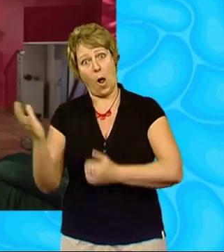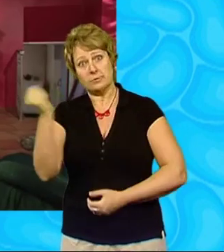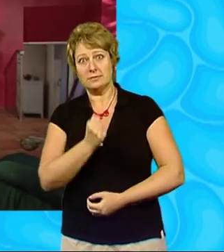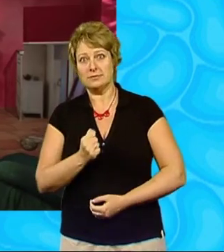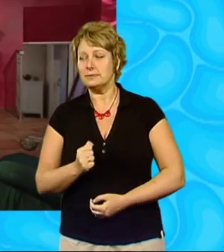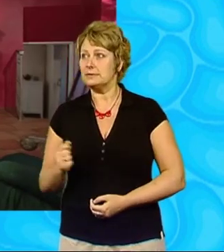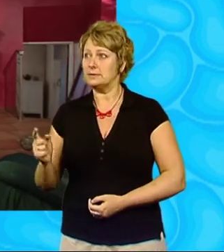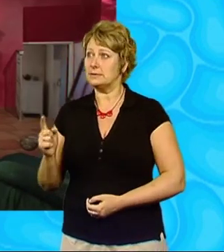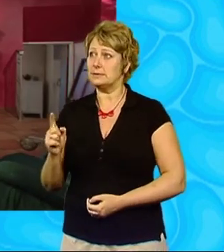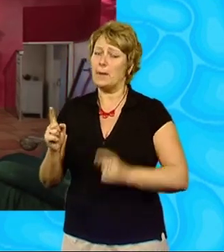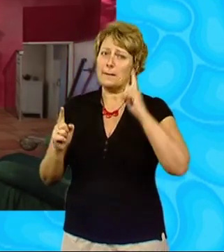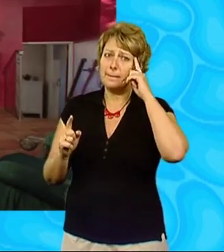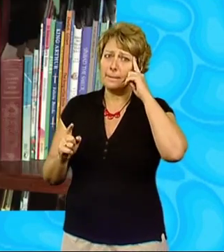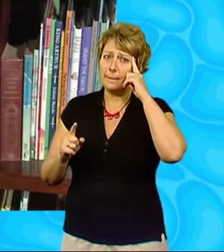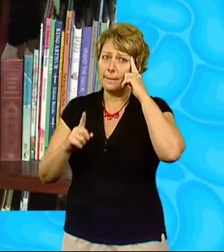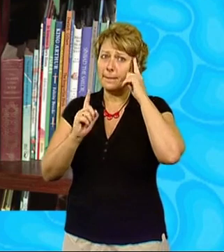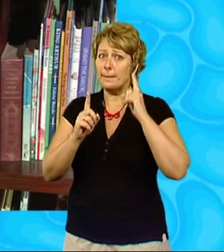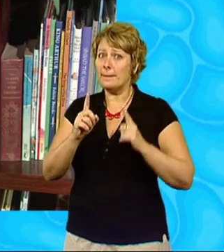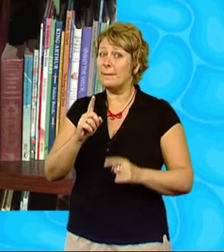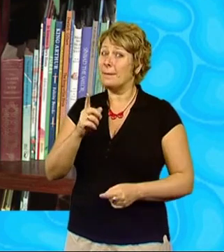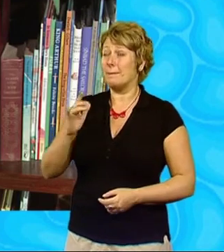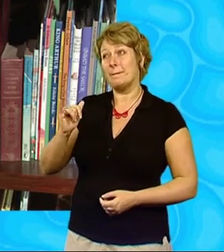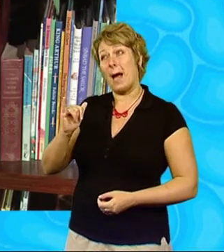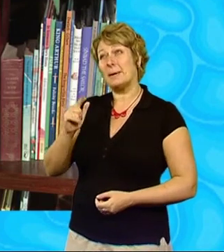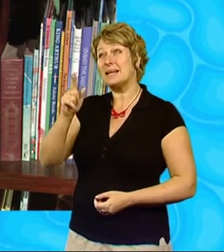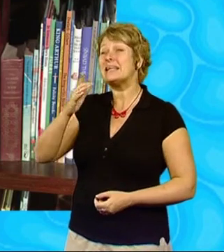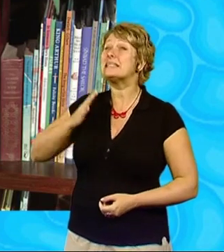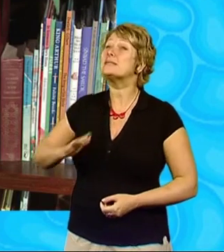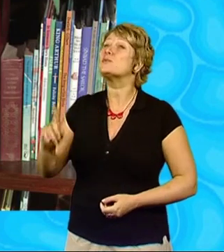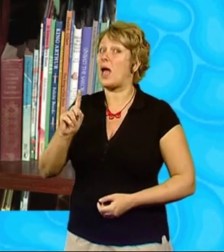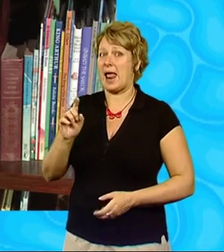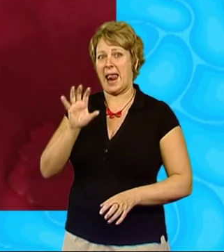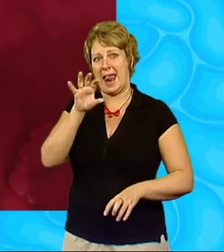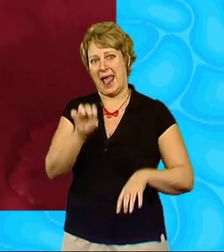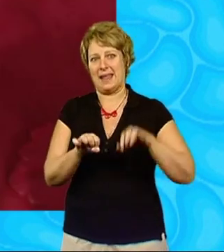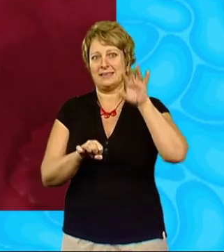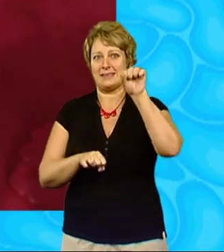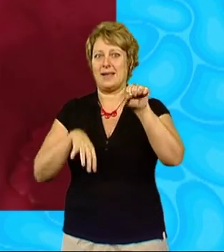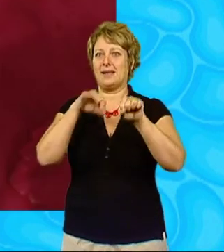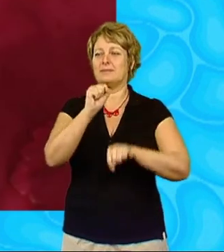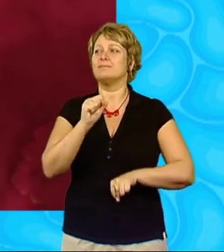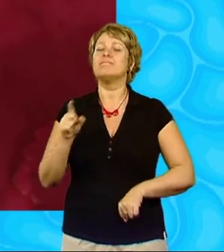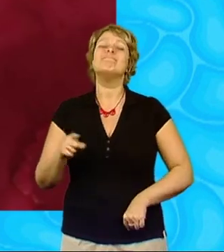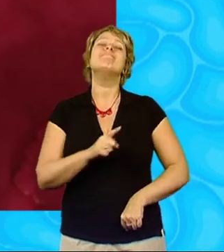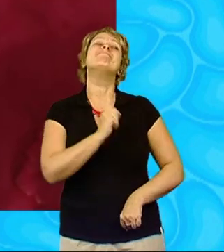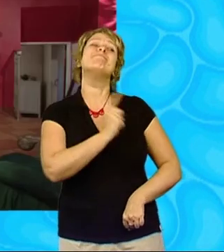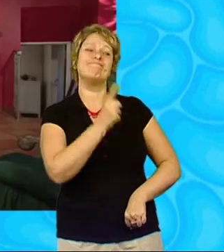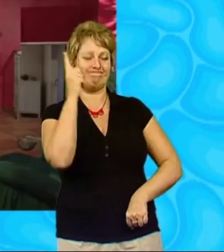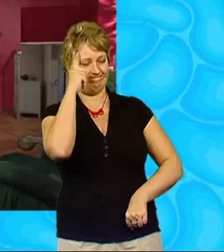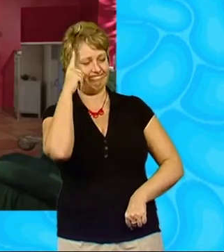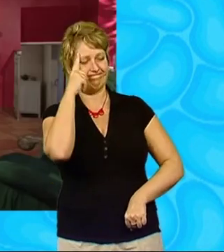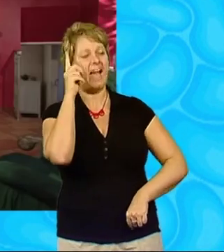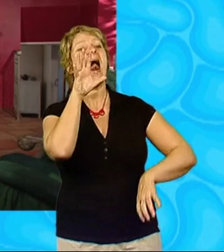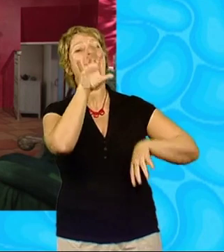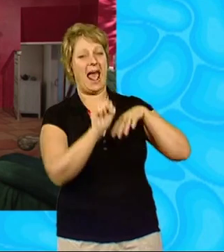might make a suggestion, Mr. Mopple, what you need is a ladder. Quite right, Boris. I'll use a ladder.